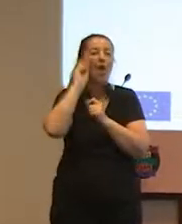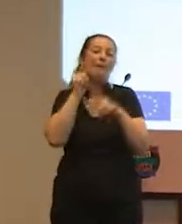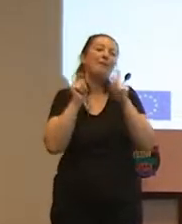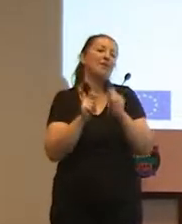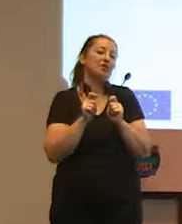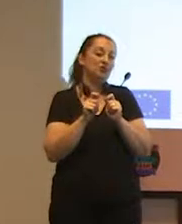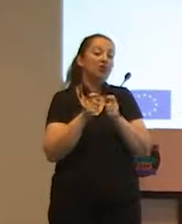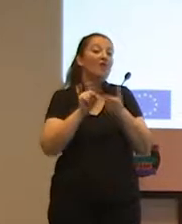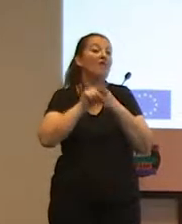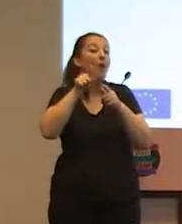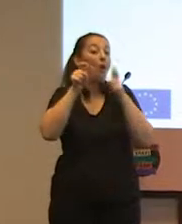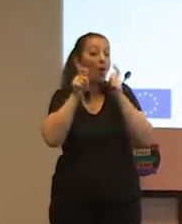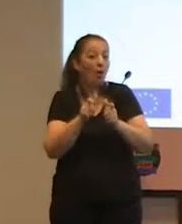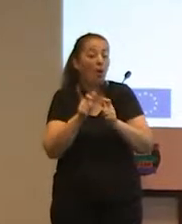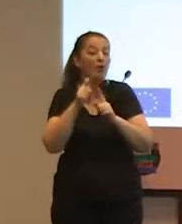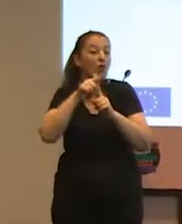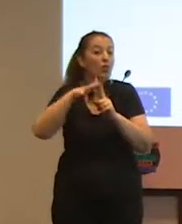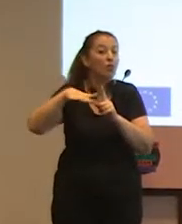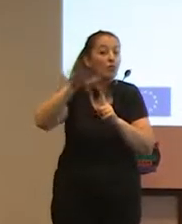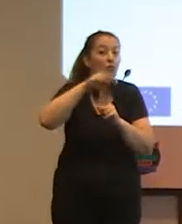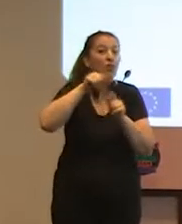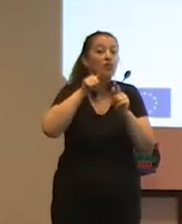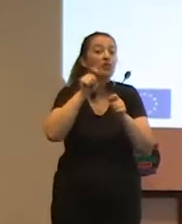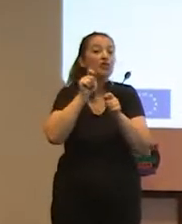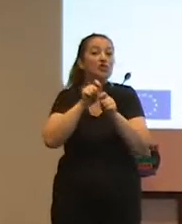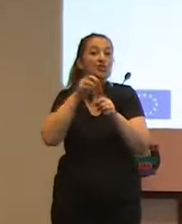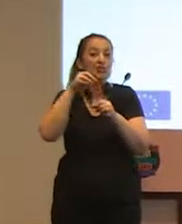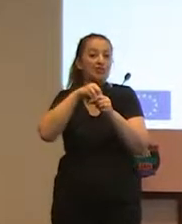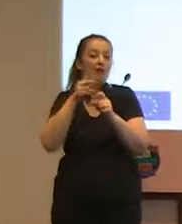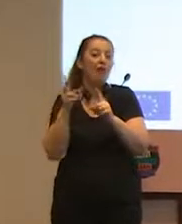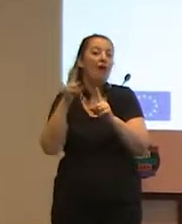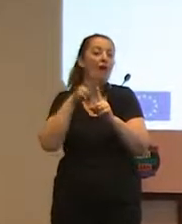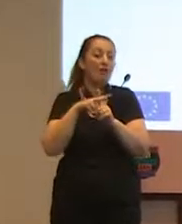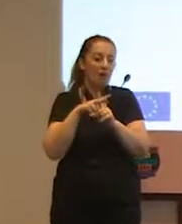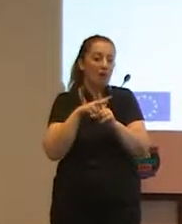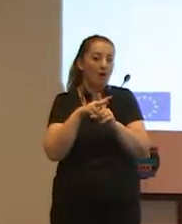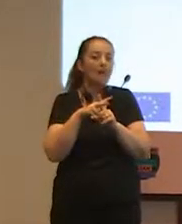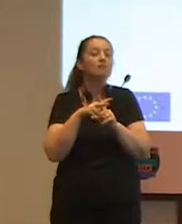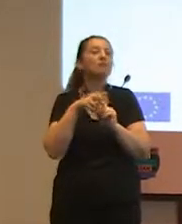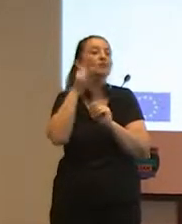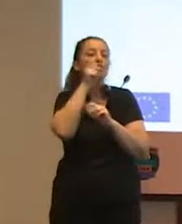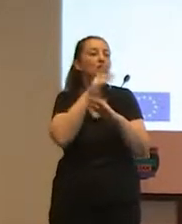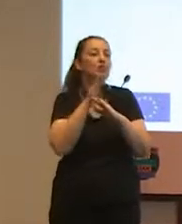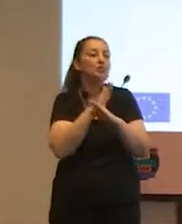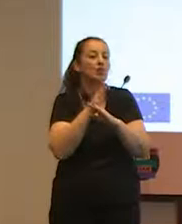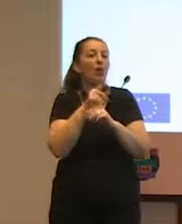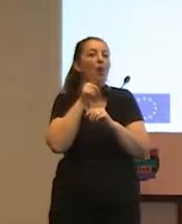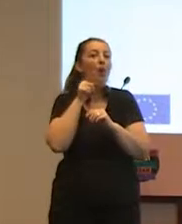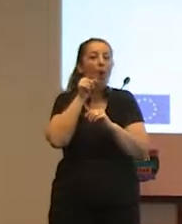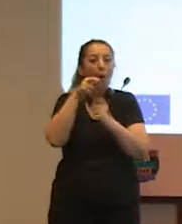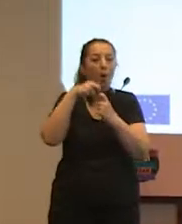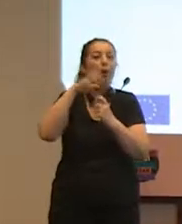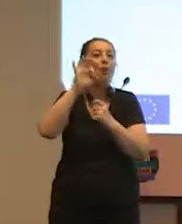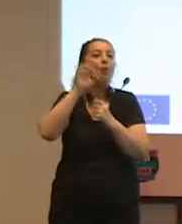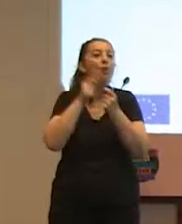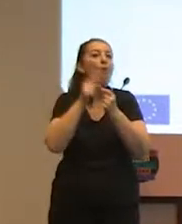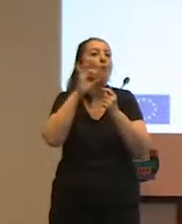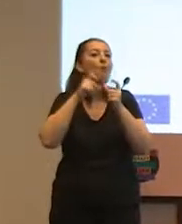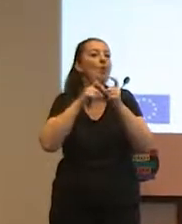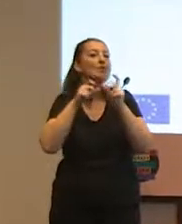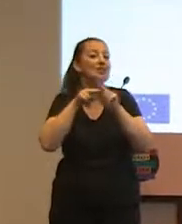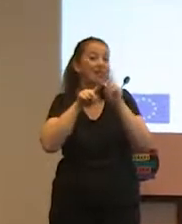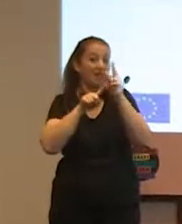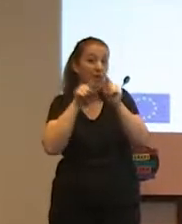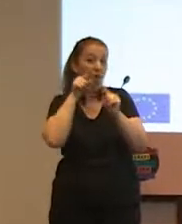monument of humanity and he built his sculpture or monument there